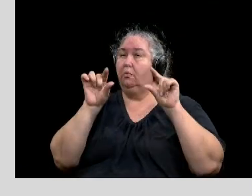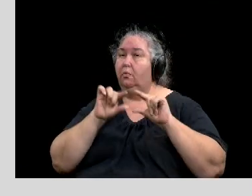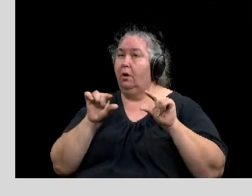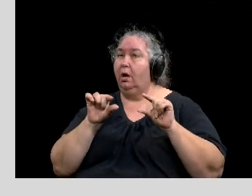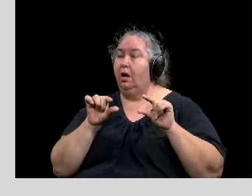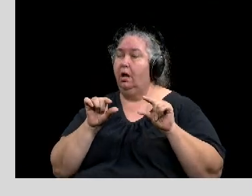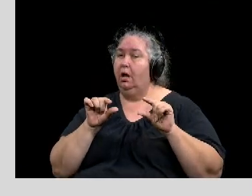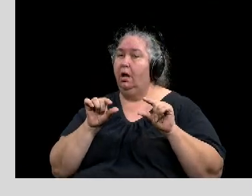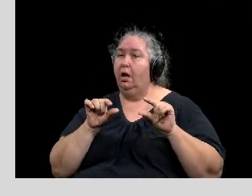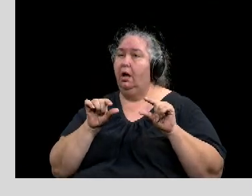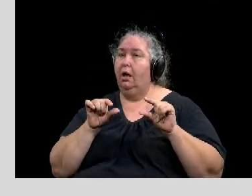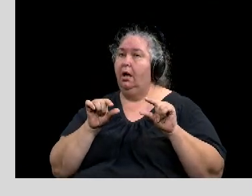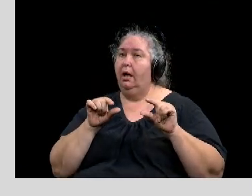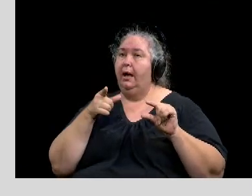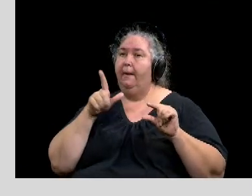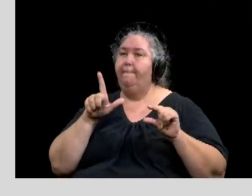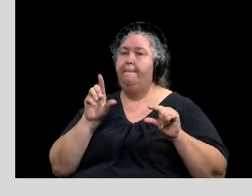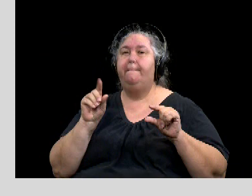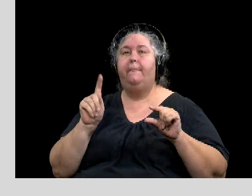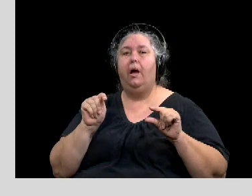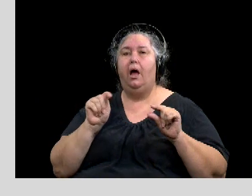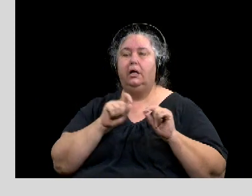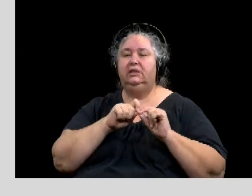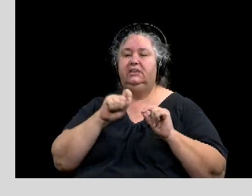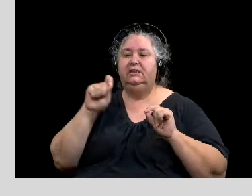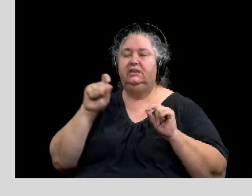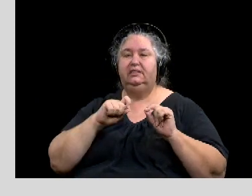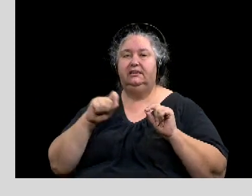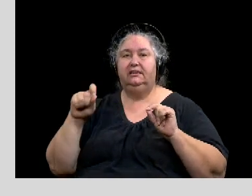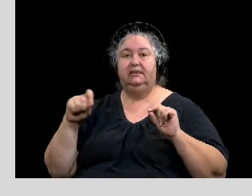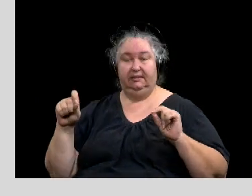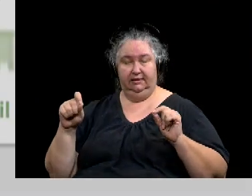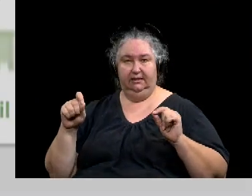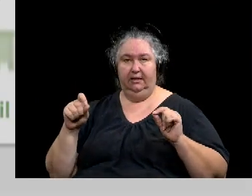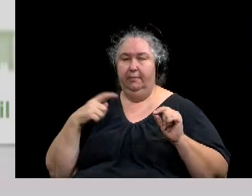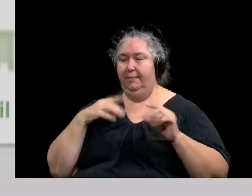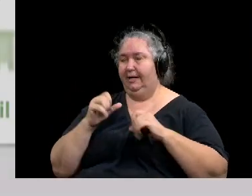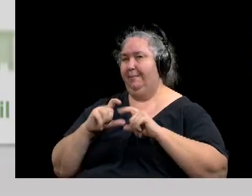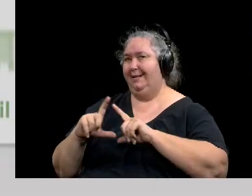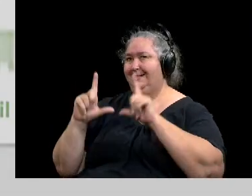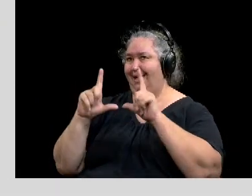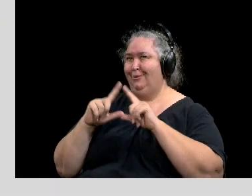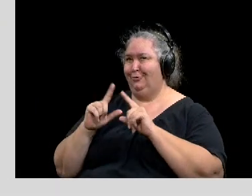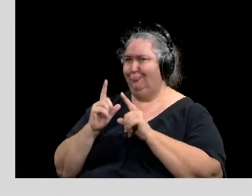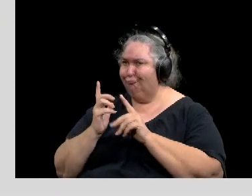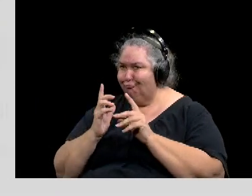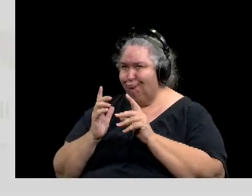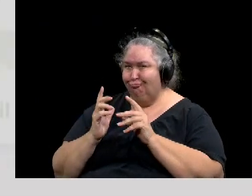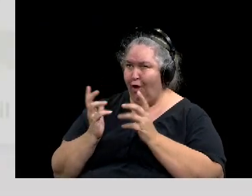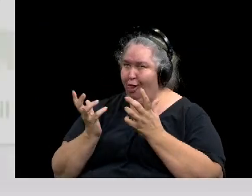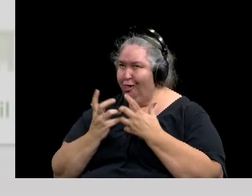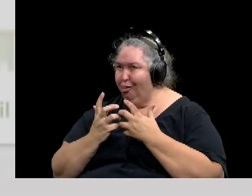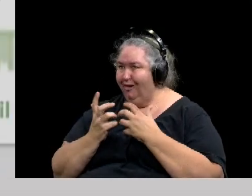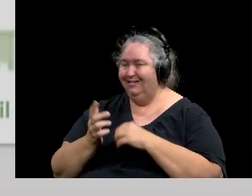and plot it. If I can get my slides to cooperate.